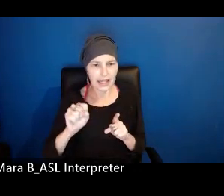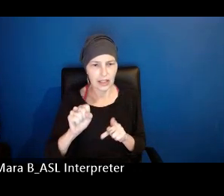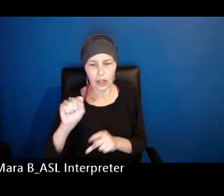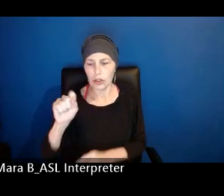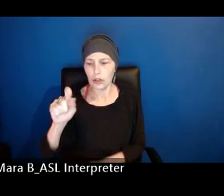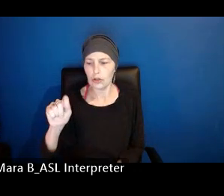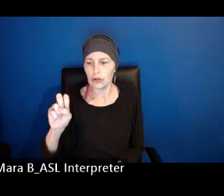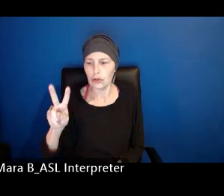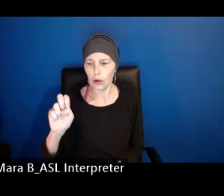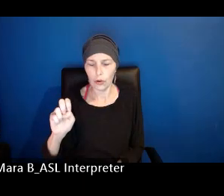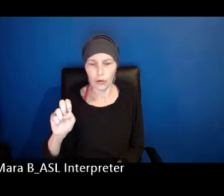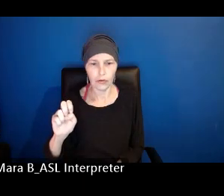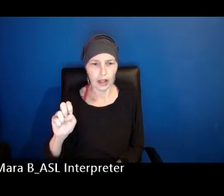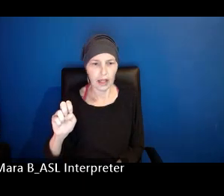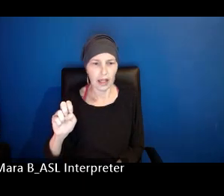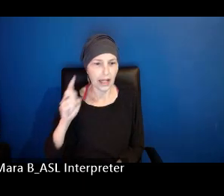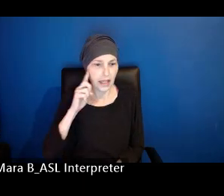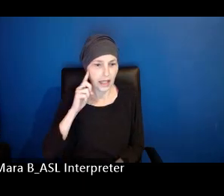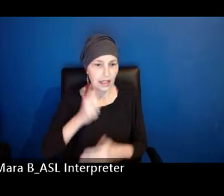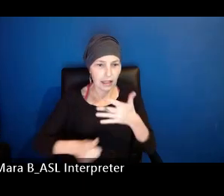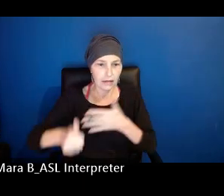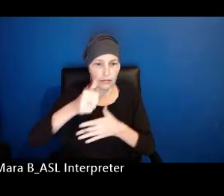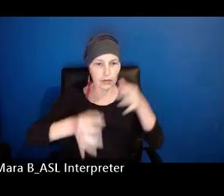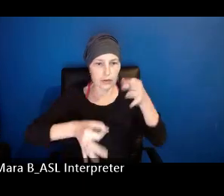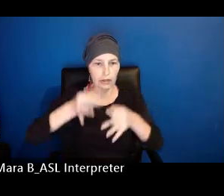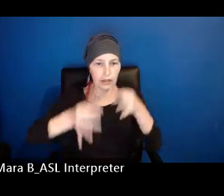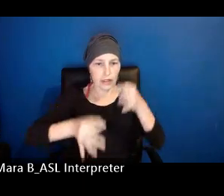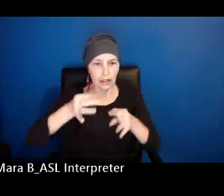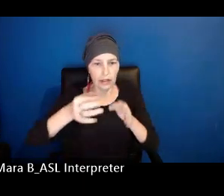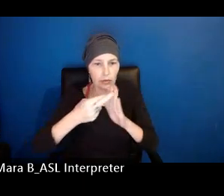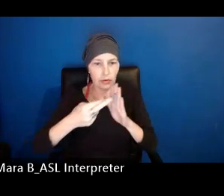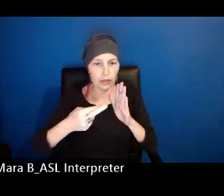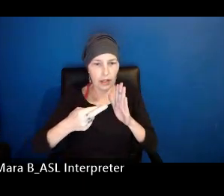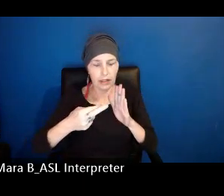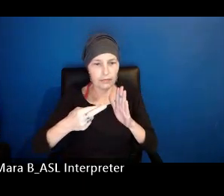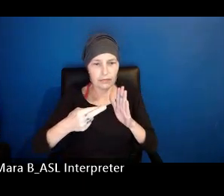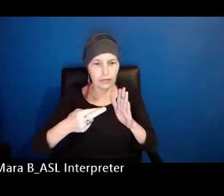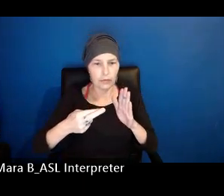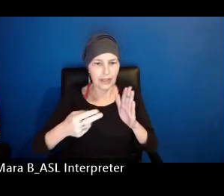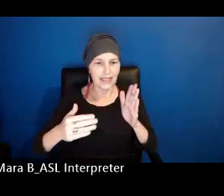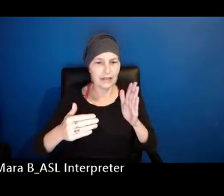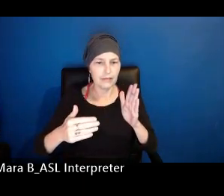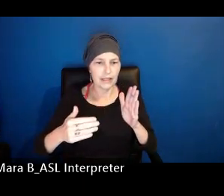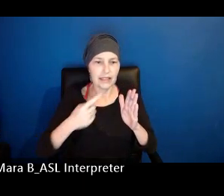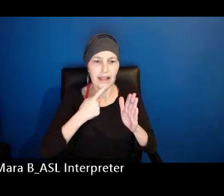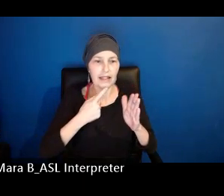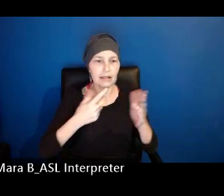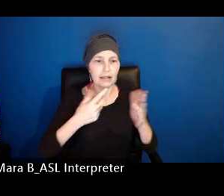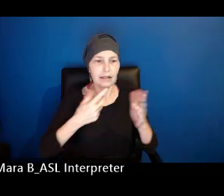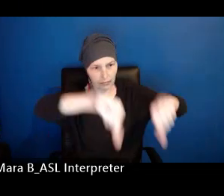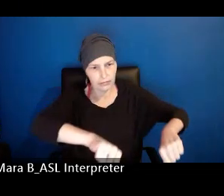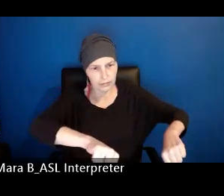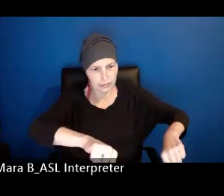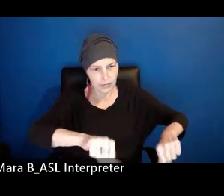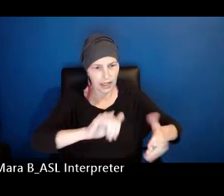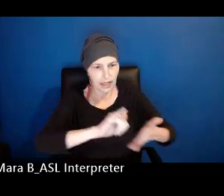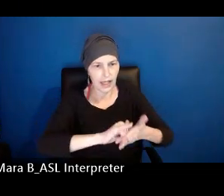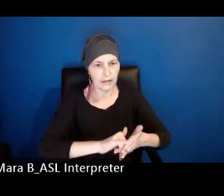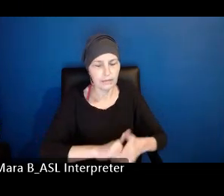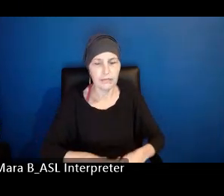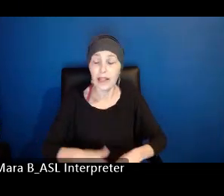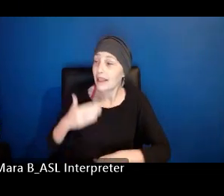ruled against. So that's all I have, and thank you very much. Thank you very much. All right, the next person